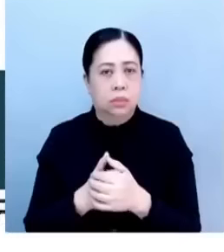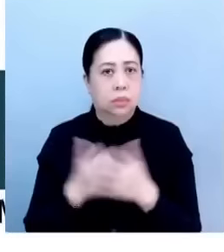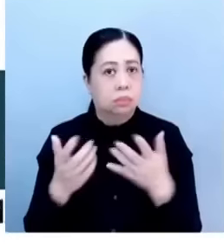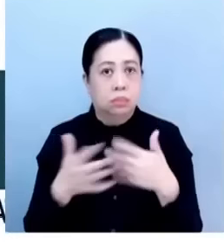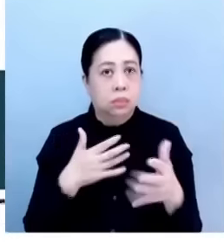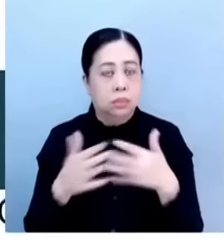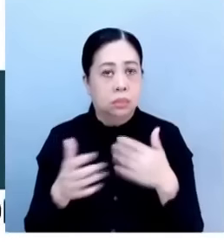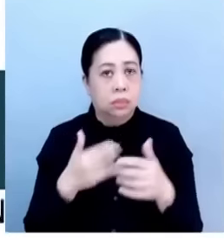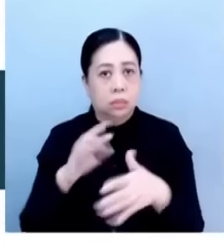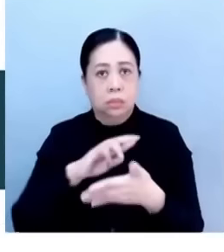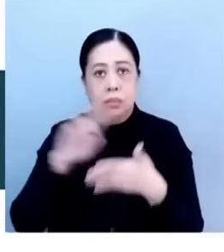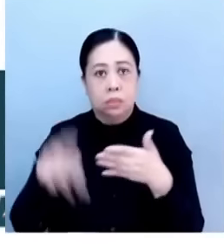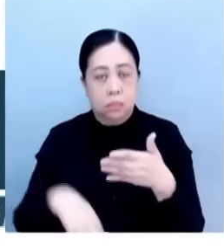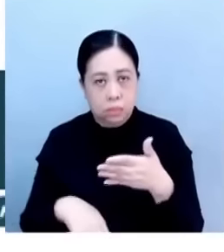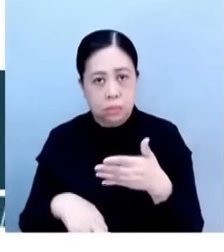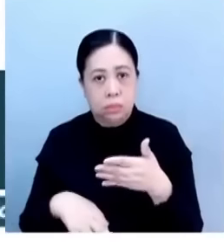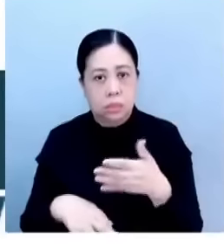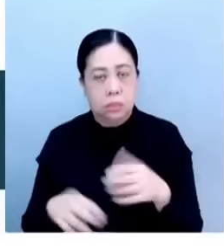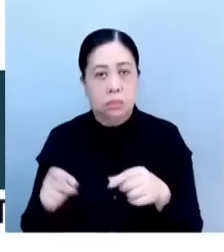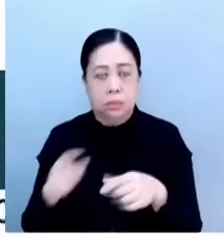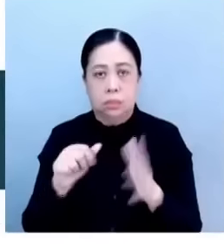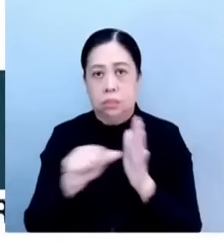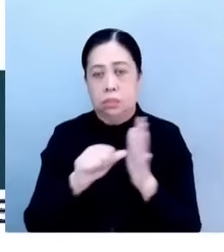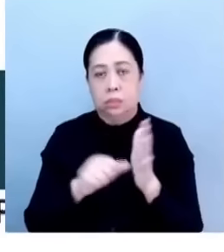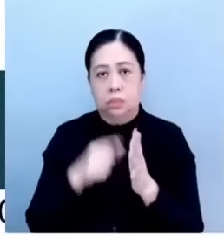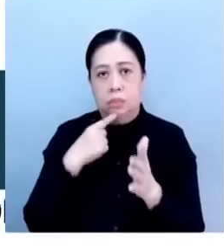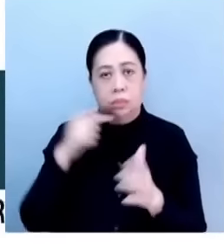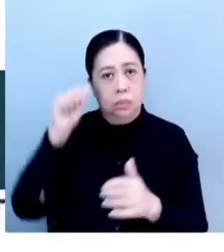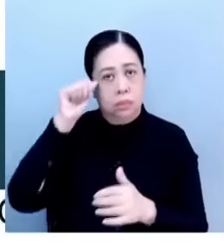whatever the results would be, as Attorney Atienza said,